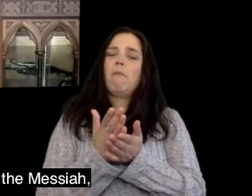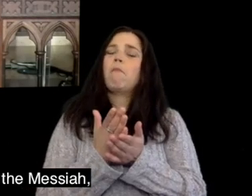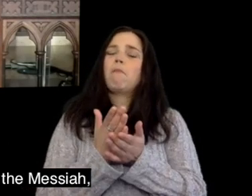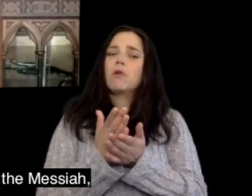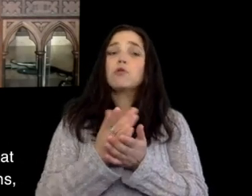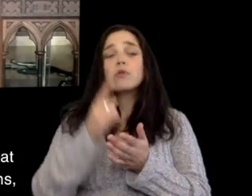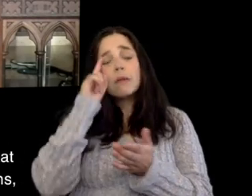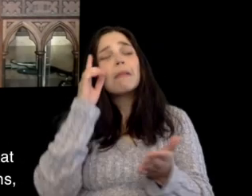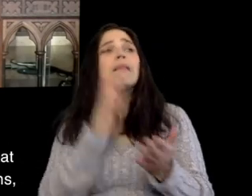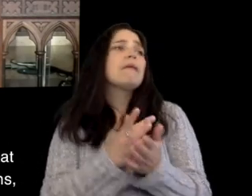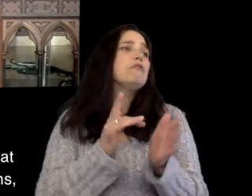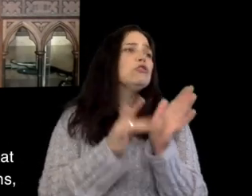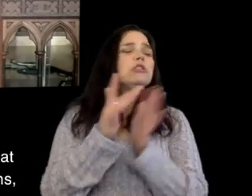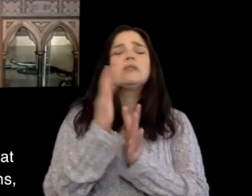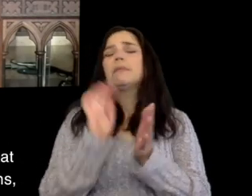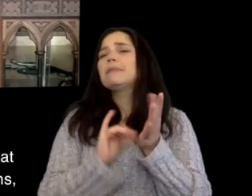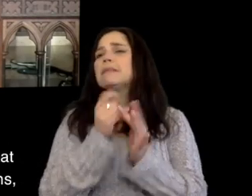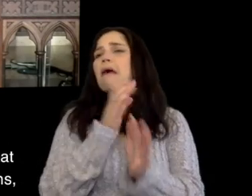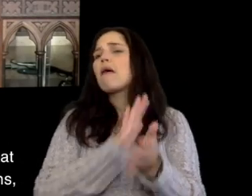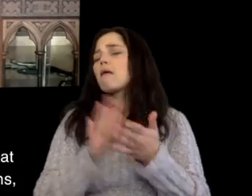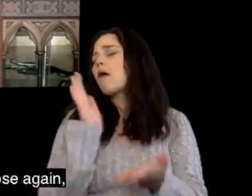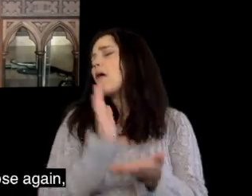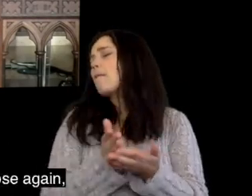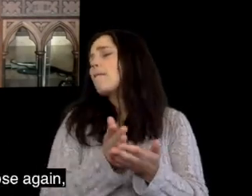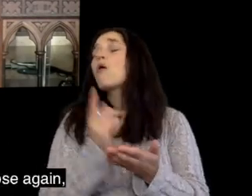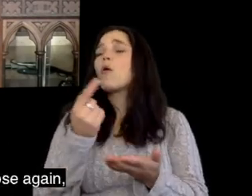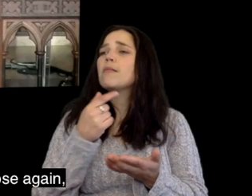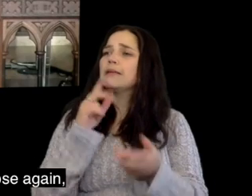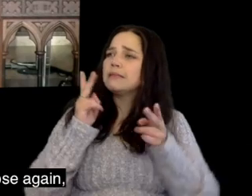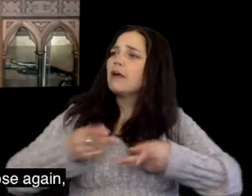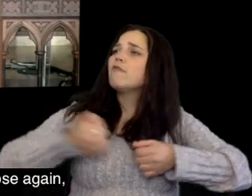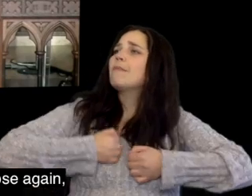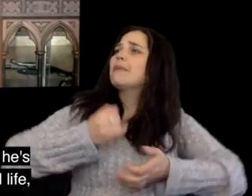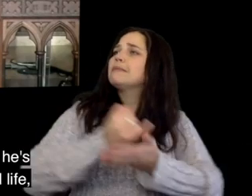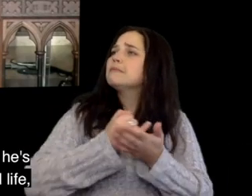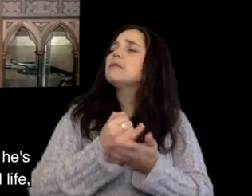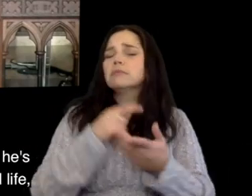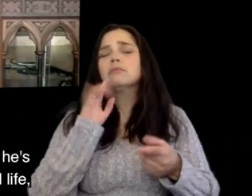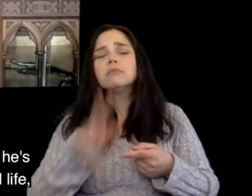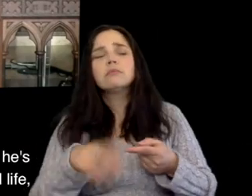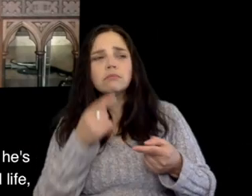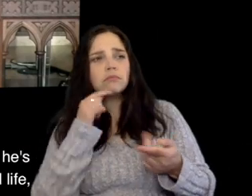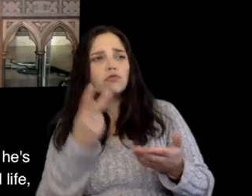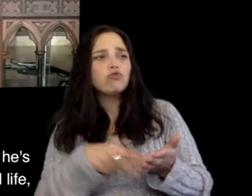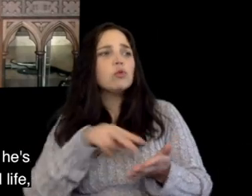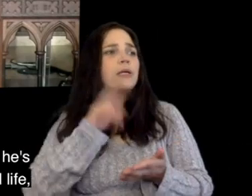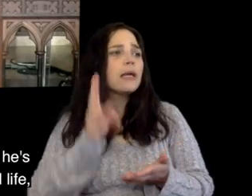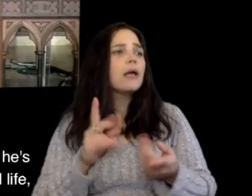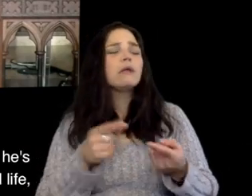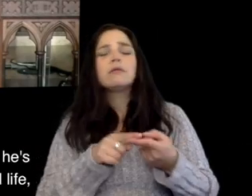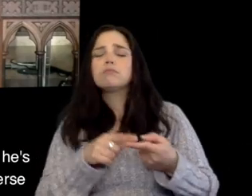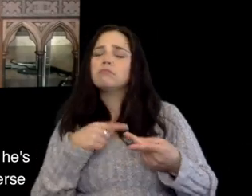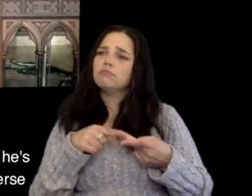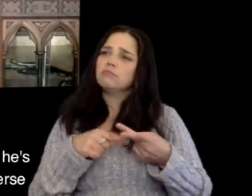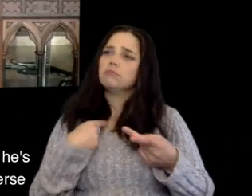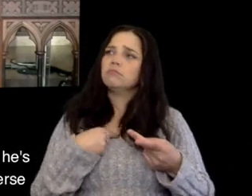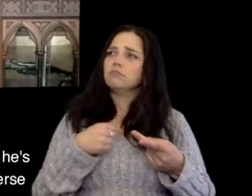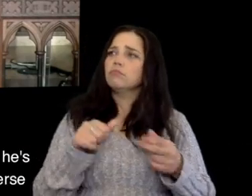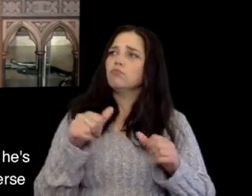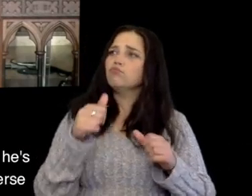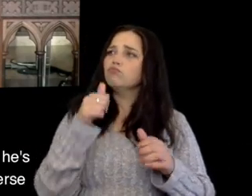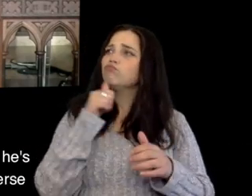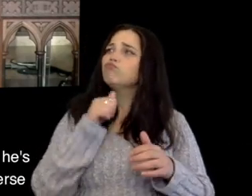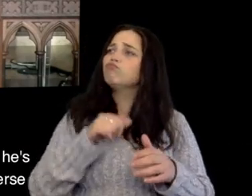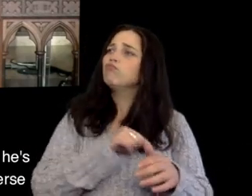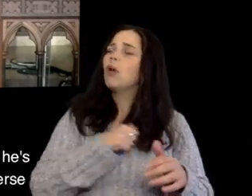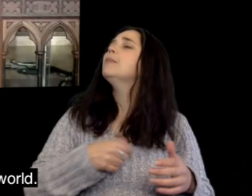can believe that Jesus is the Messiah. You can believe that he died for your sins. You can believe that he rose again. You can believe that he's promised you eternal